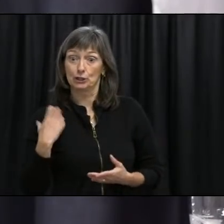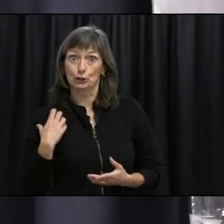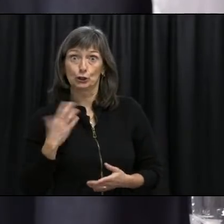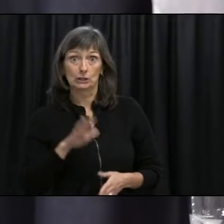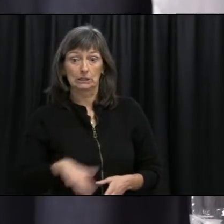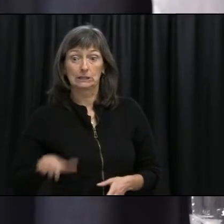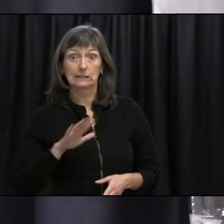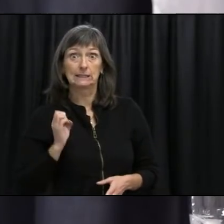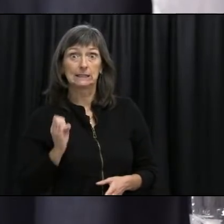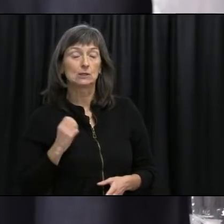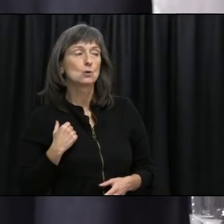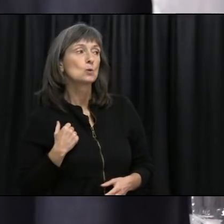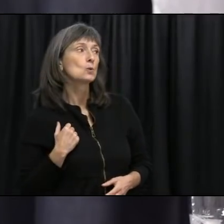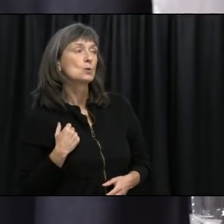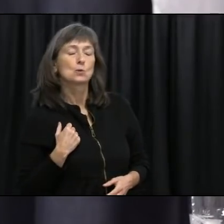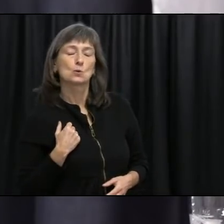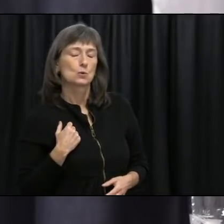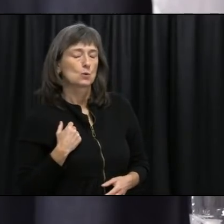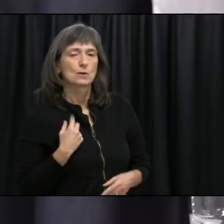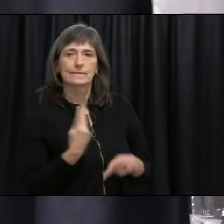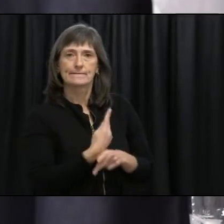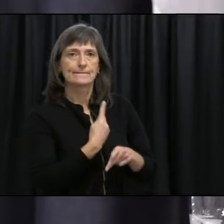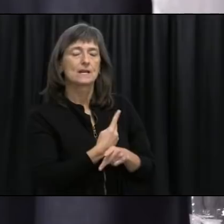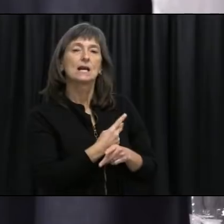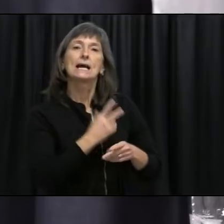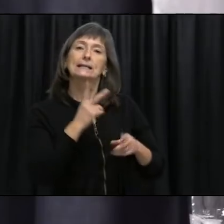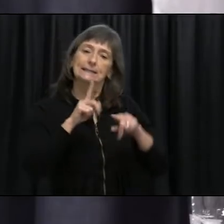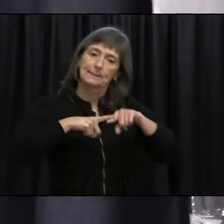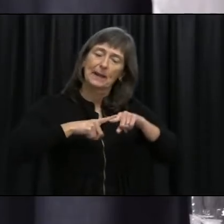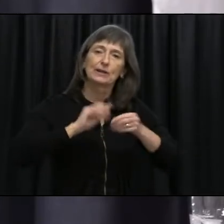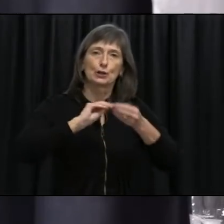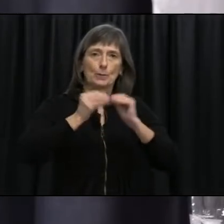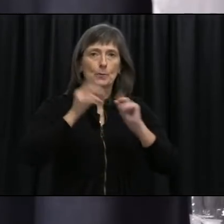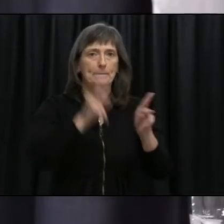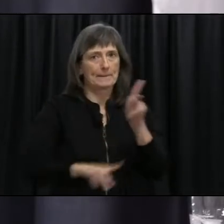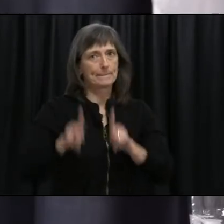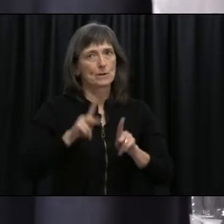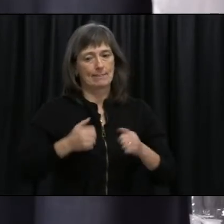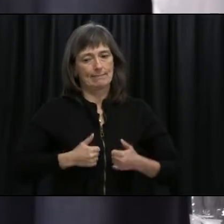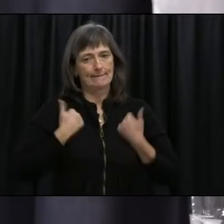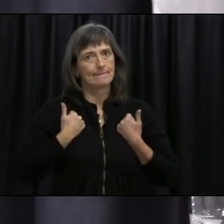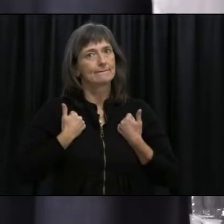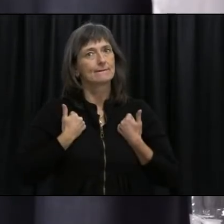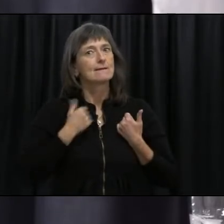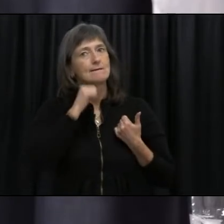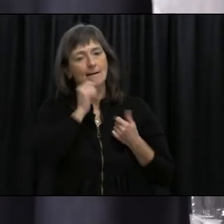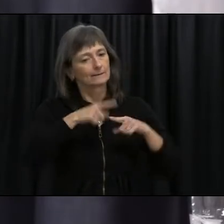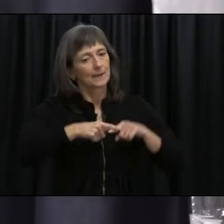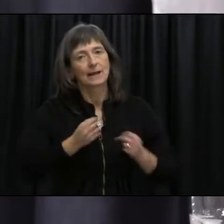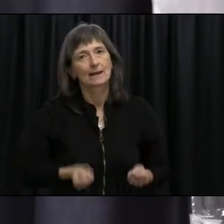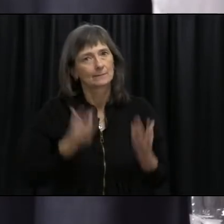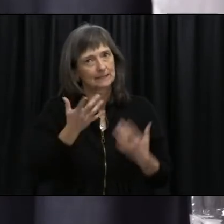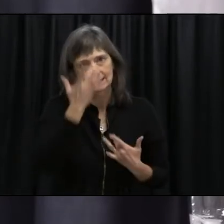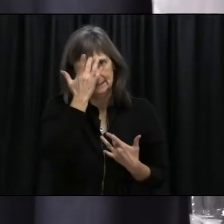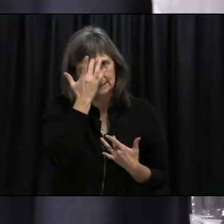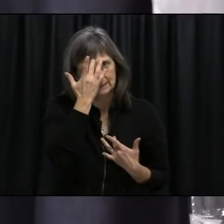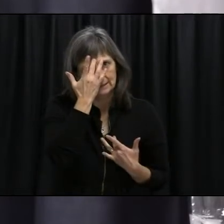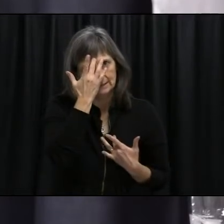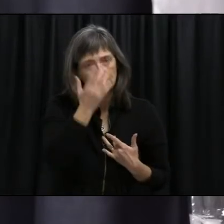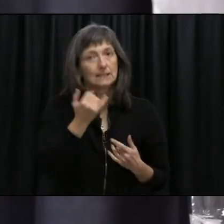felt that at least a population allocation had to be made. And we are, depending on the numbers you